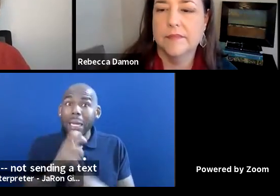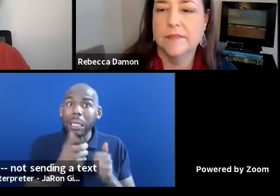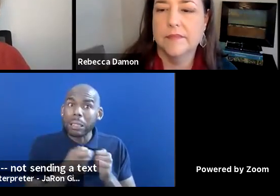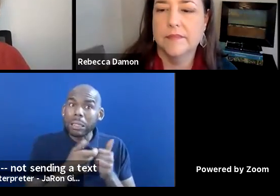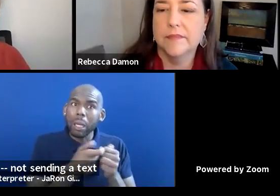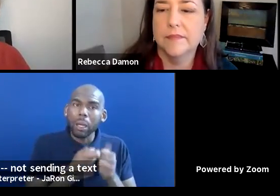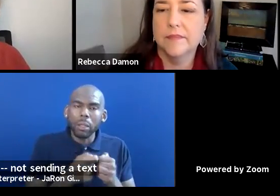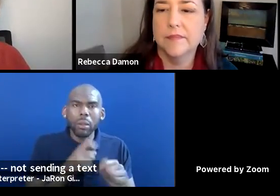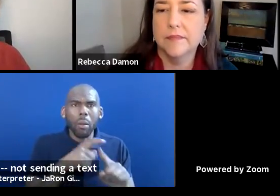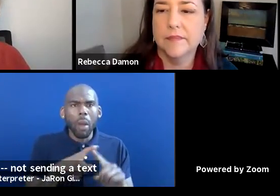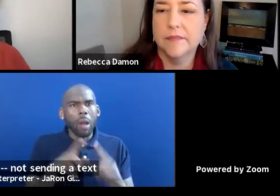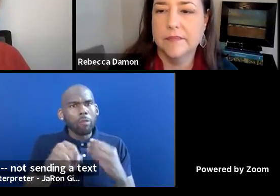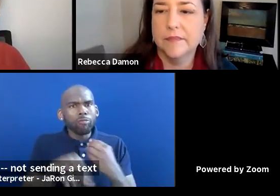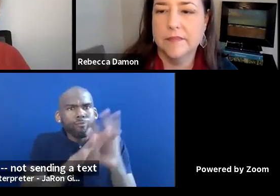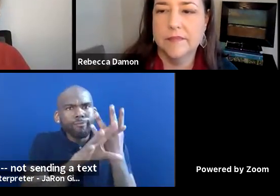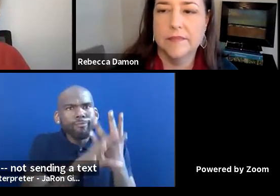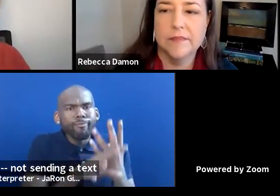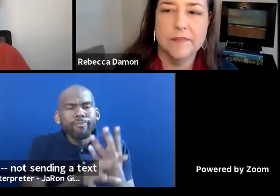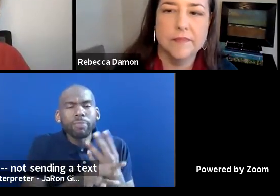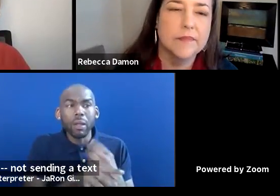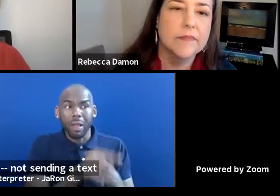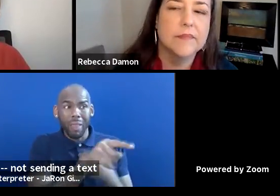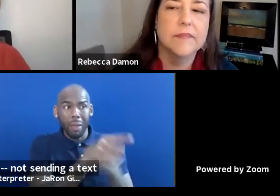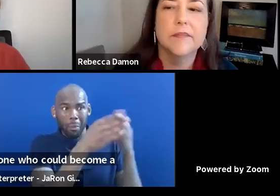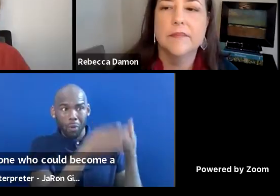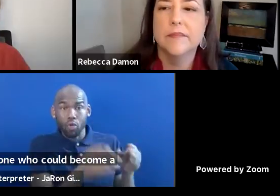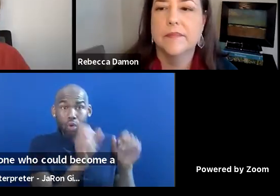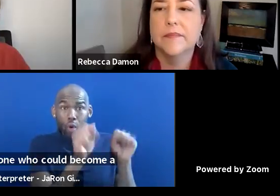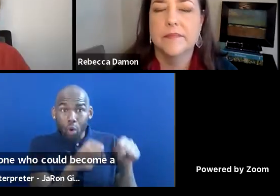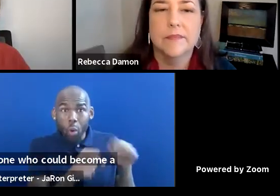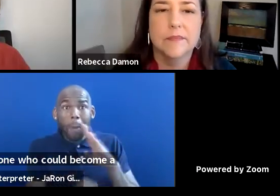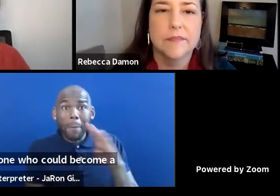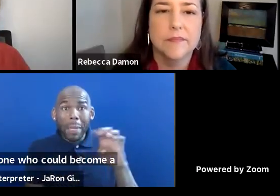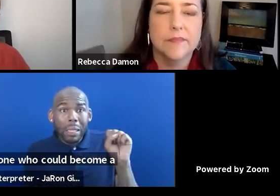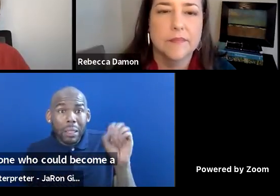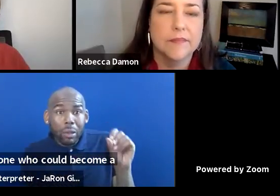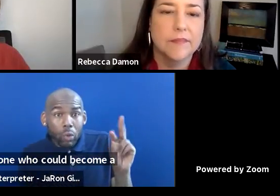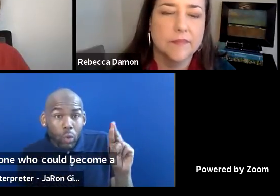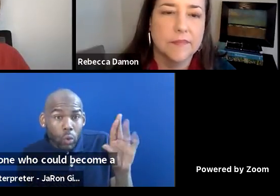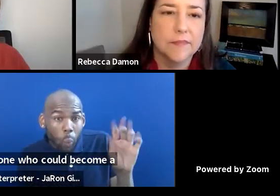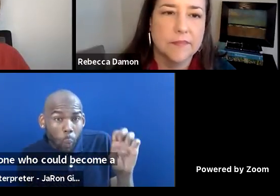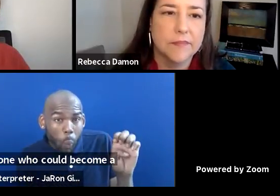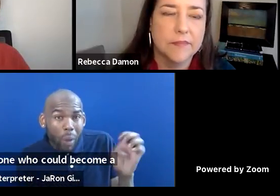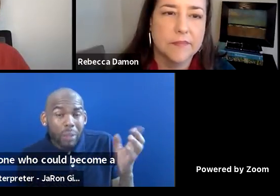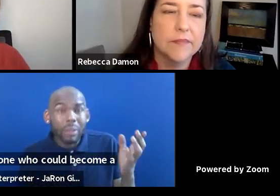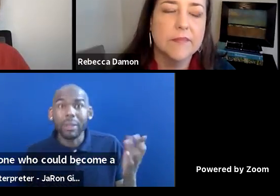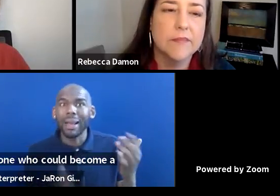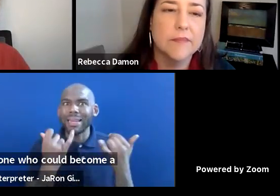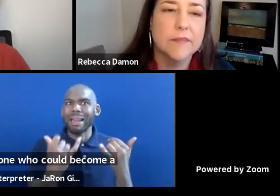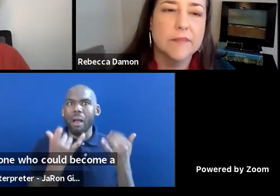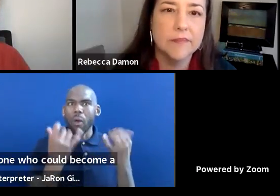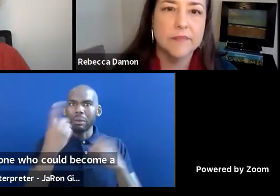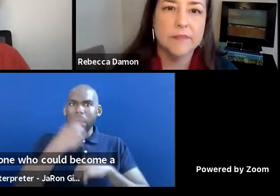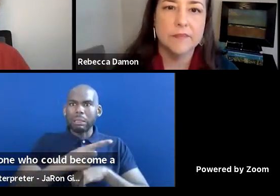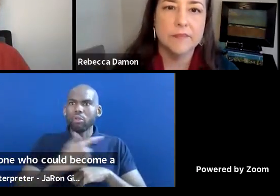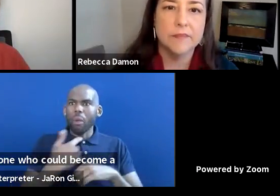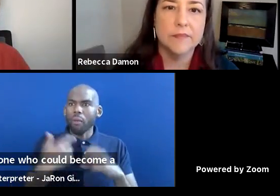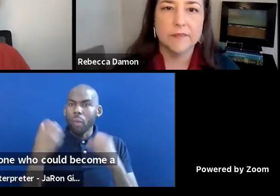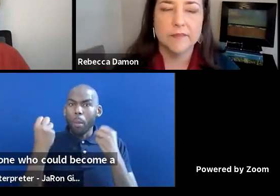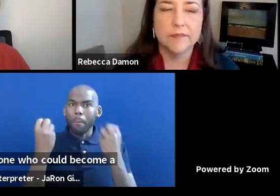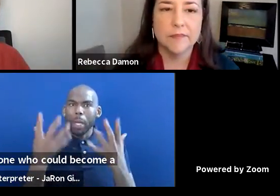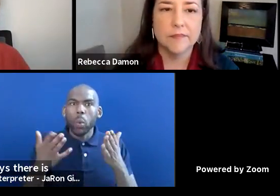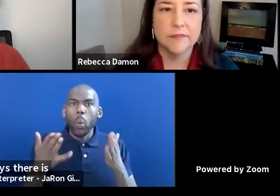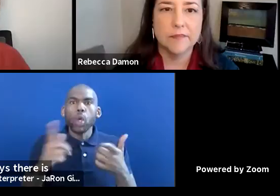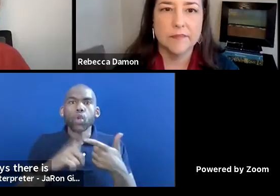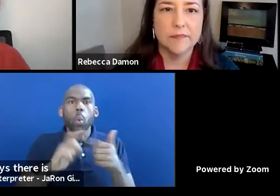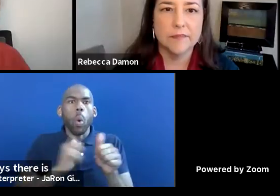could become a source. So I feel like nowadays there are so many ways to avoid talking to people that I would just